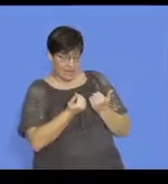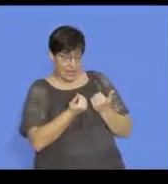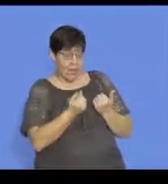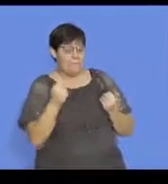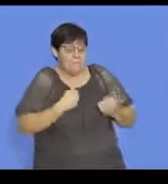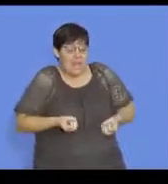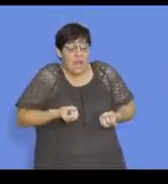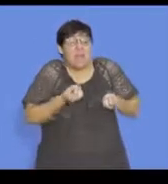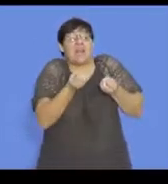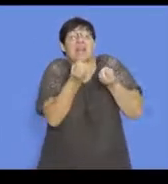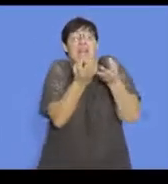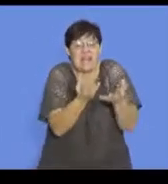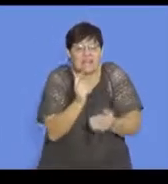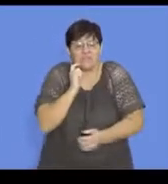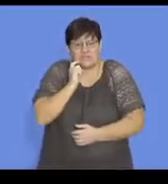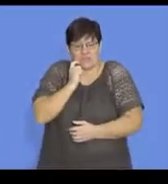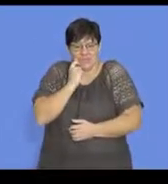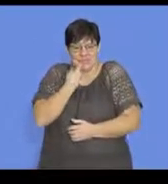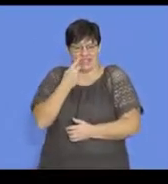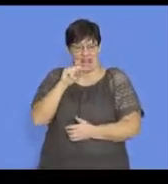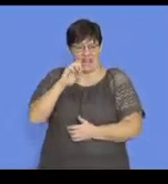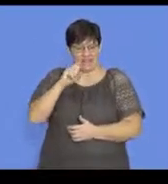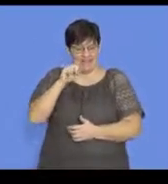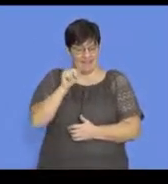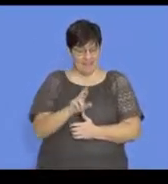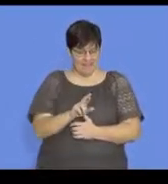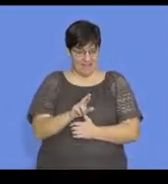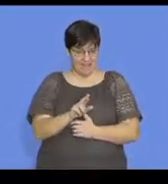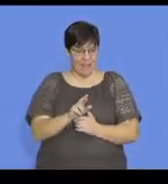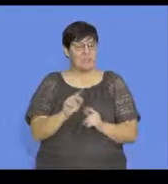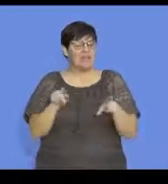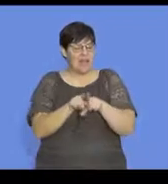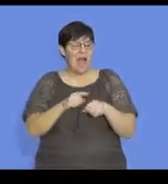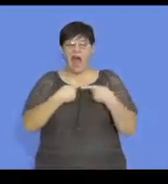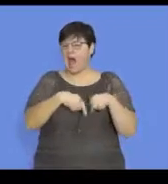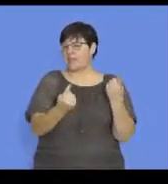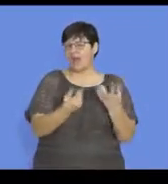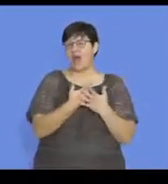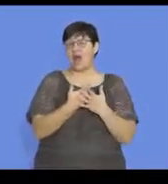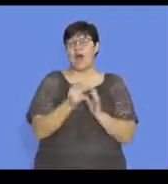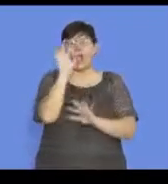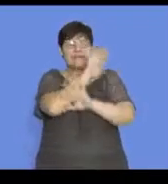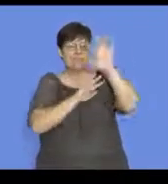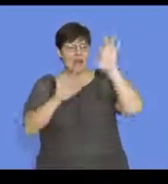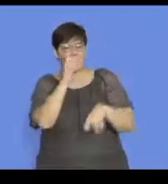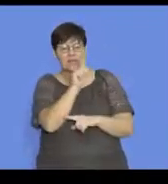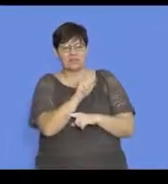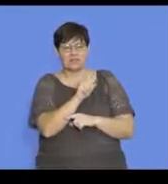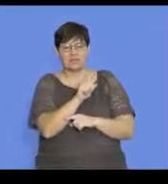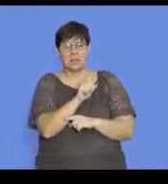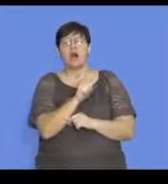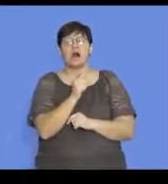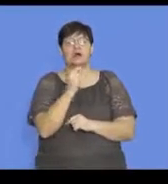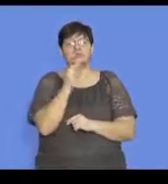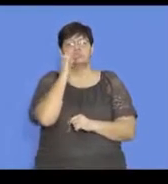will reward you. But also, other than the color, what I can do, what I can attract you with, is I can give off a